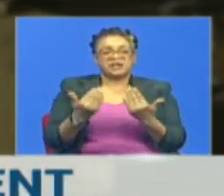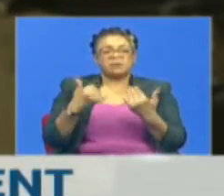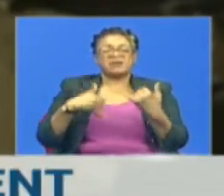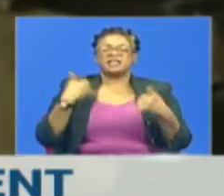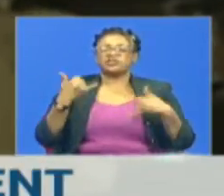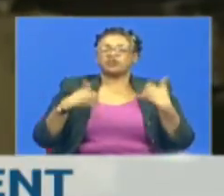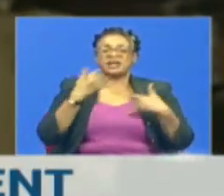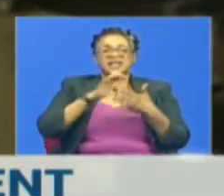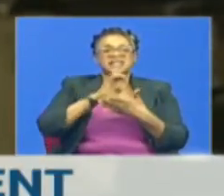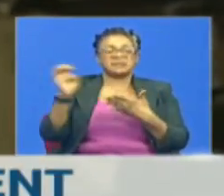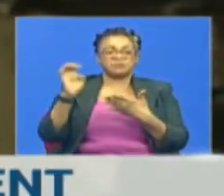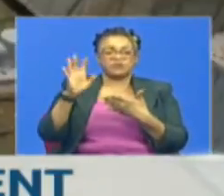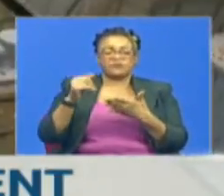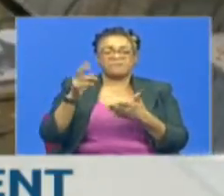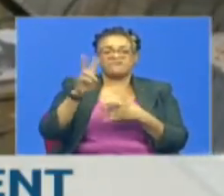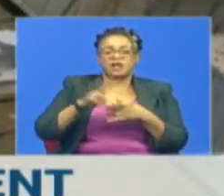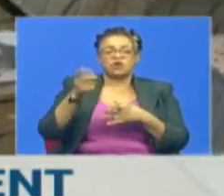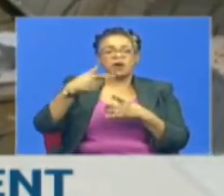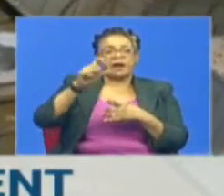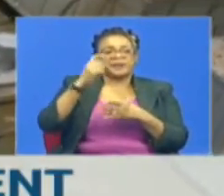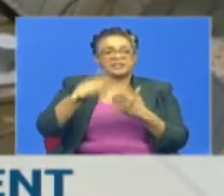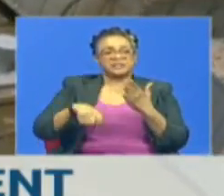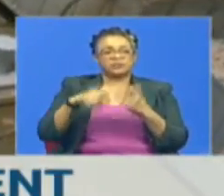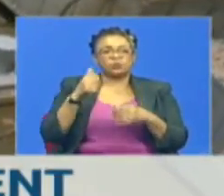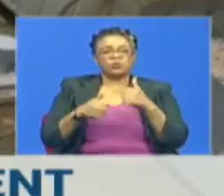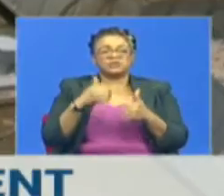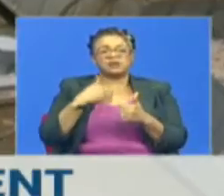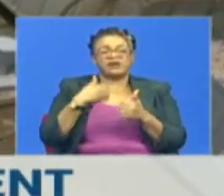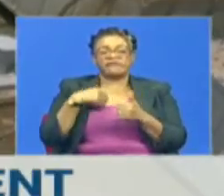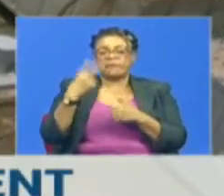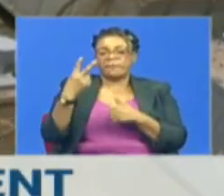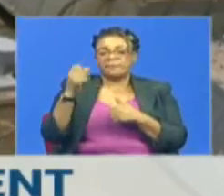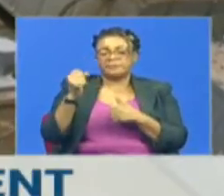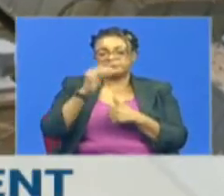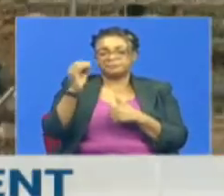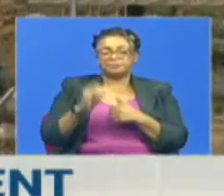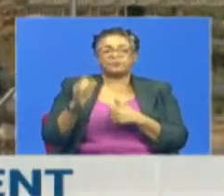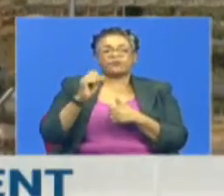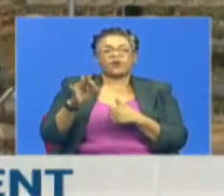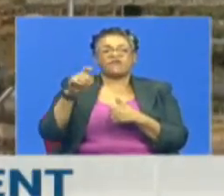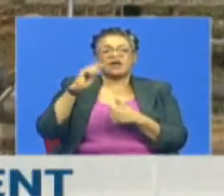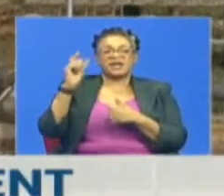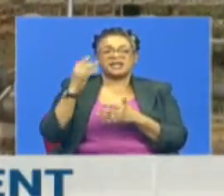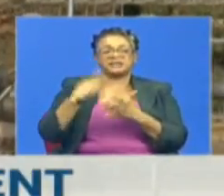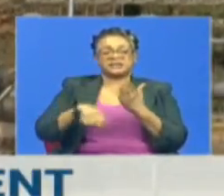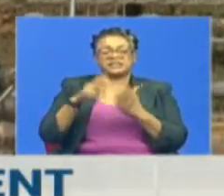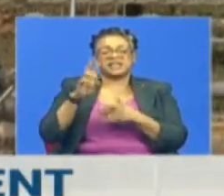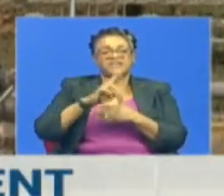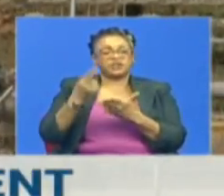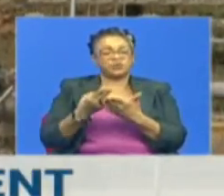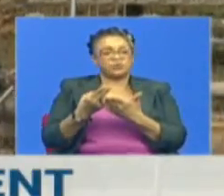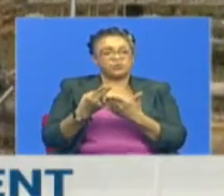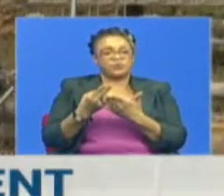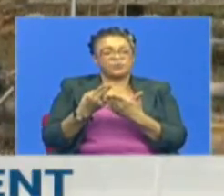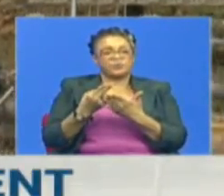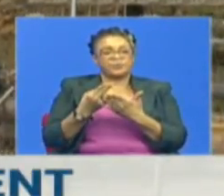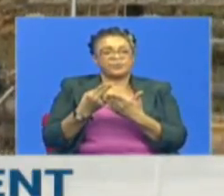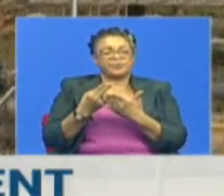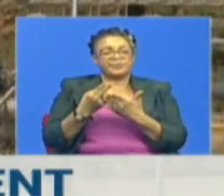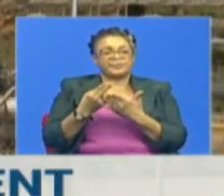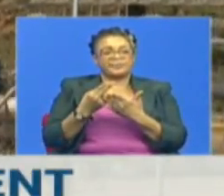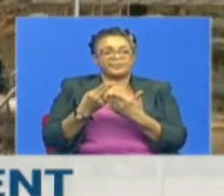exemption from value-added tax, which accounts for 25% of Kenya's tax revenue.